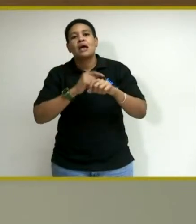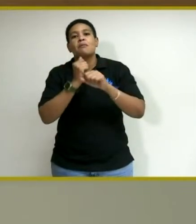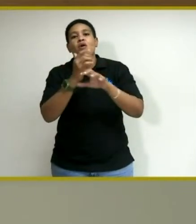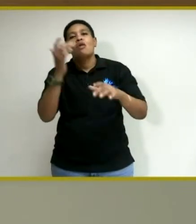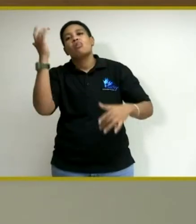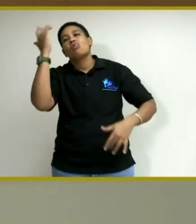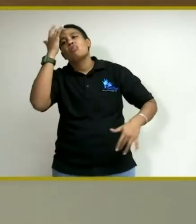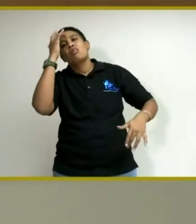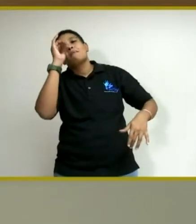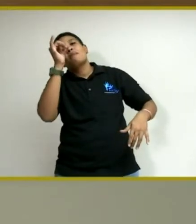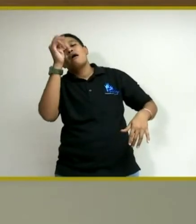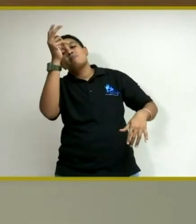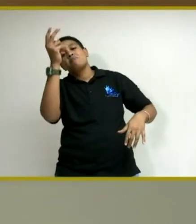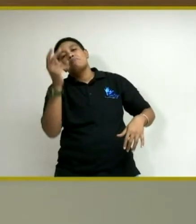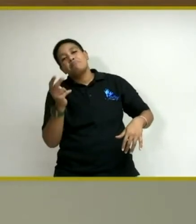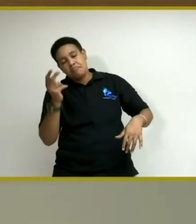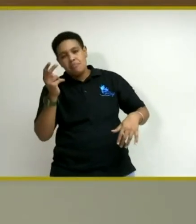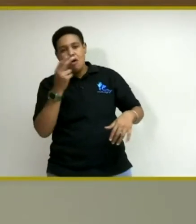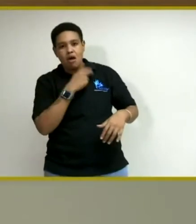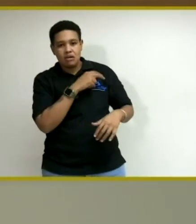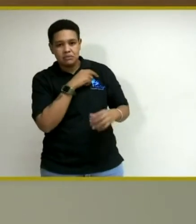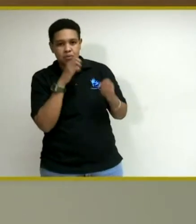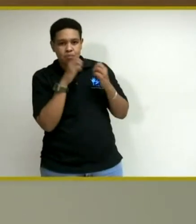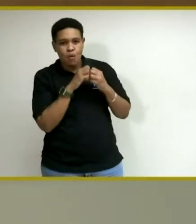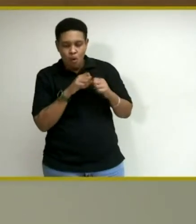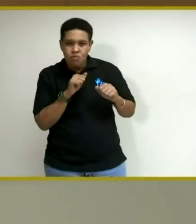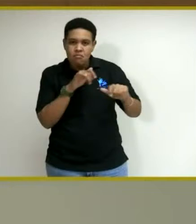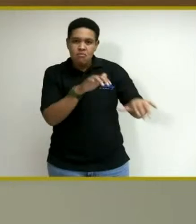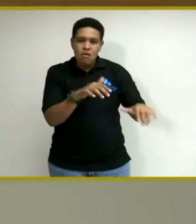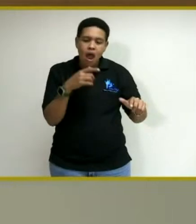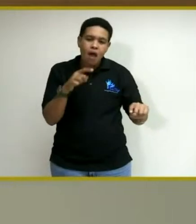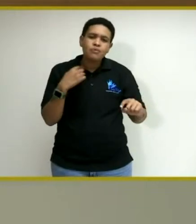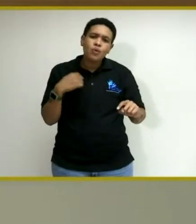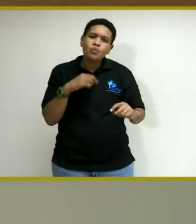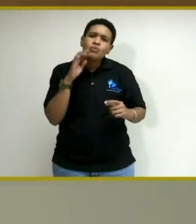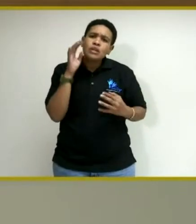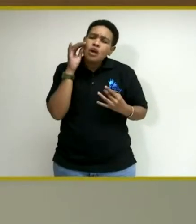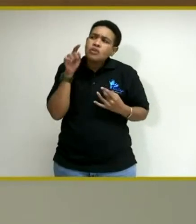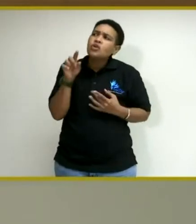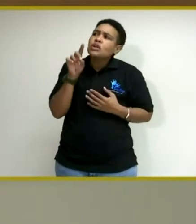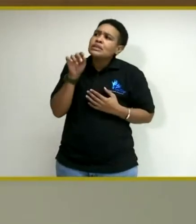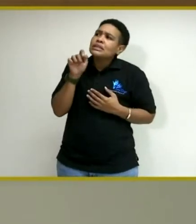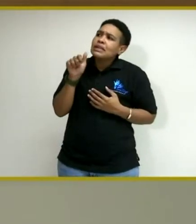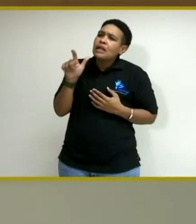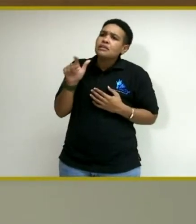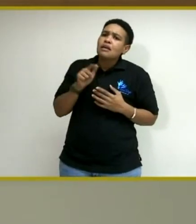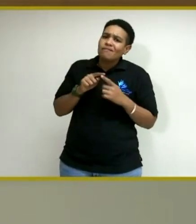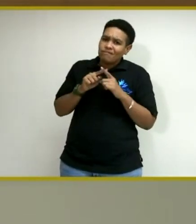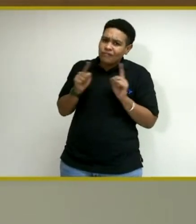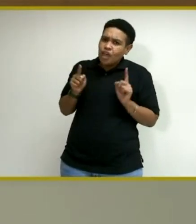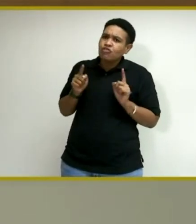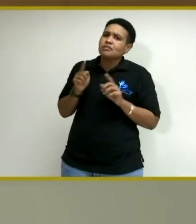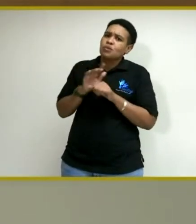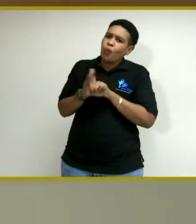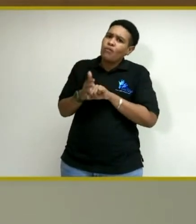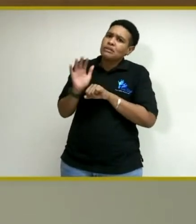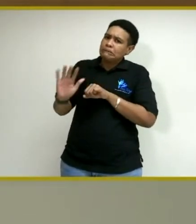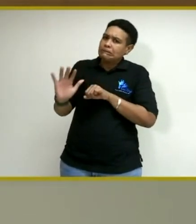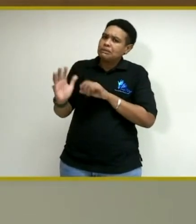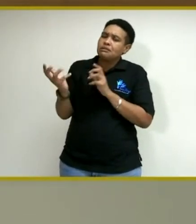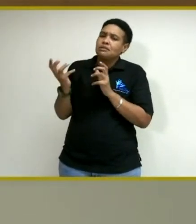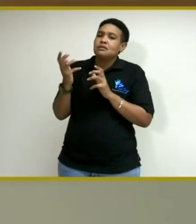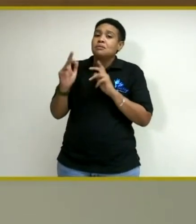and hospitalization. So we are concerned about this, and many persons have asked about